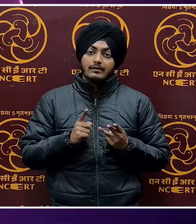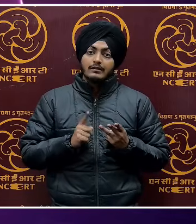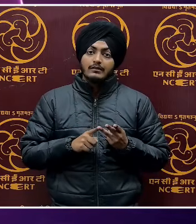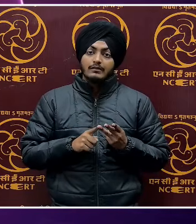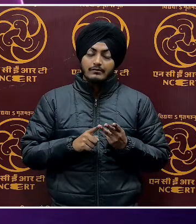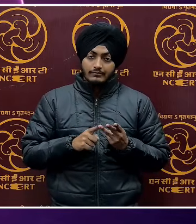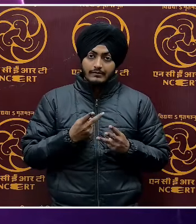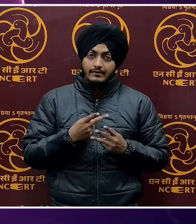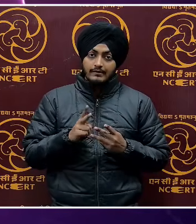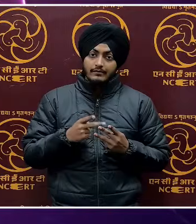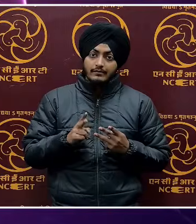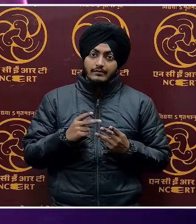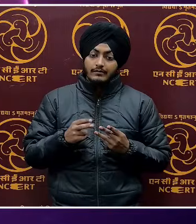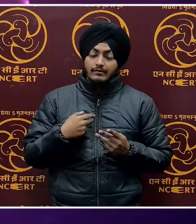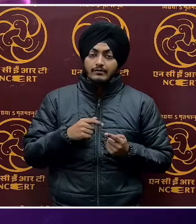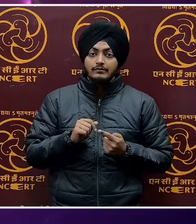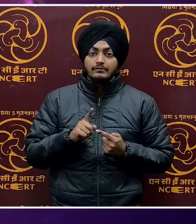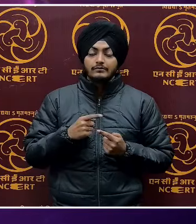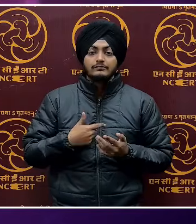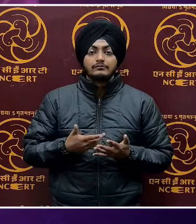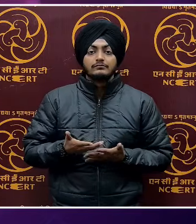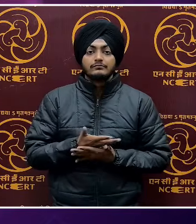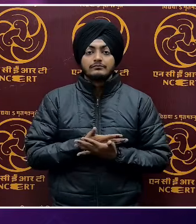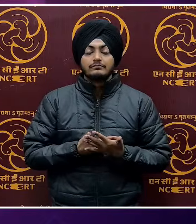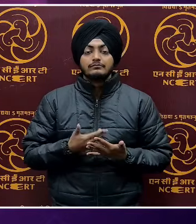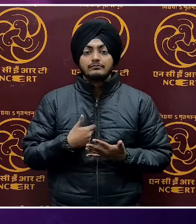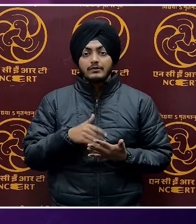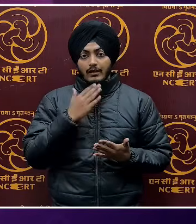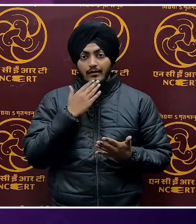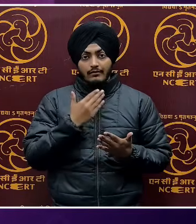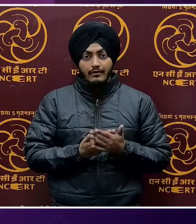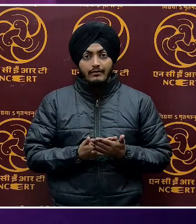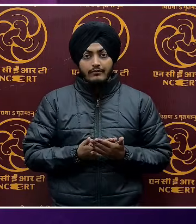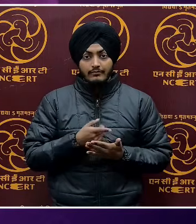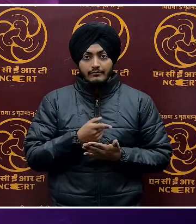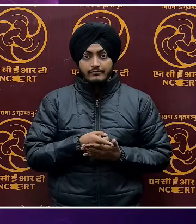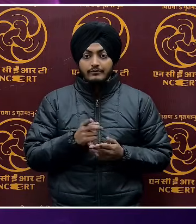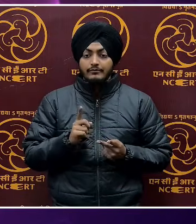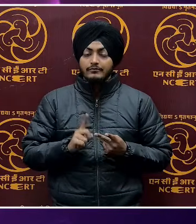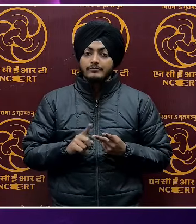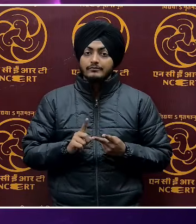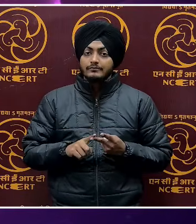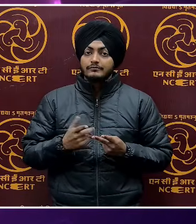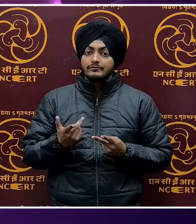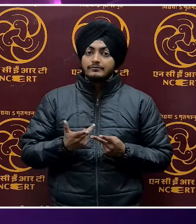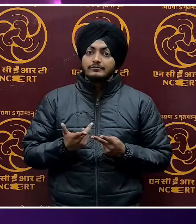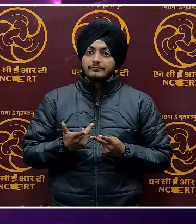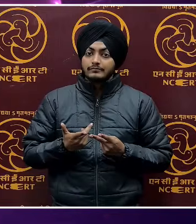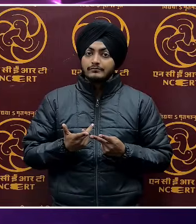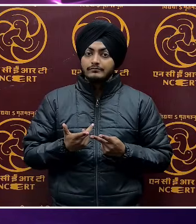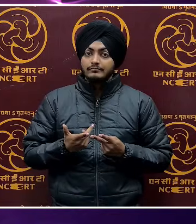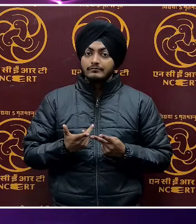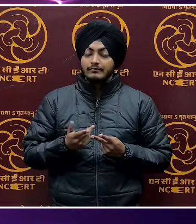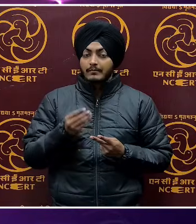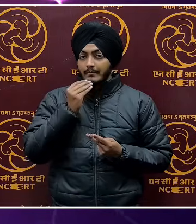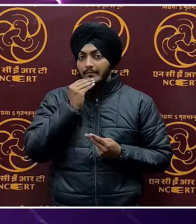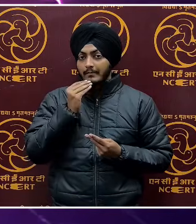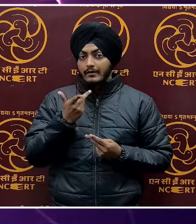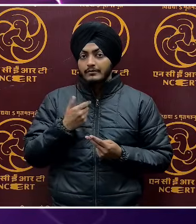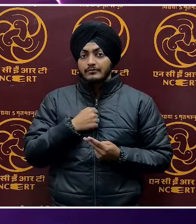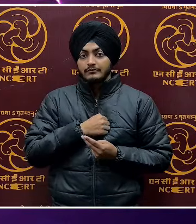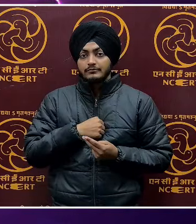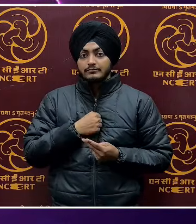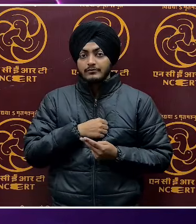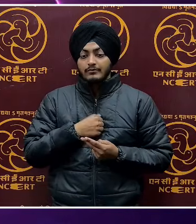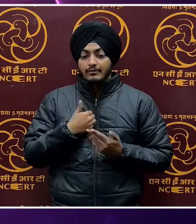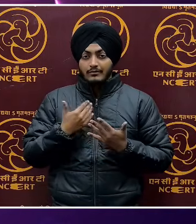word. The one we talked about is thank you, right? The other 2 are please and sorry. Well,